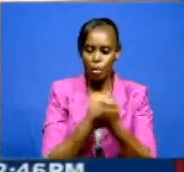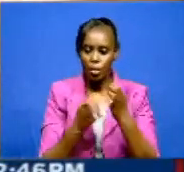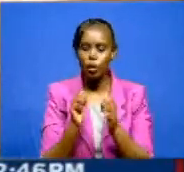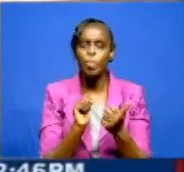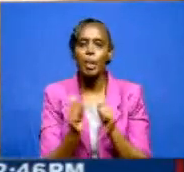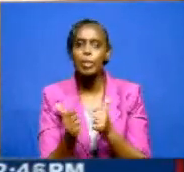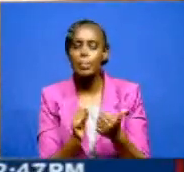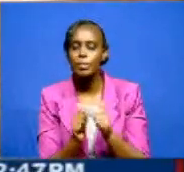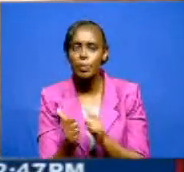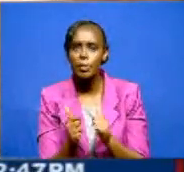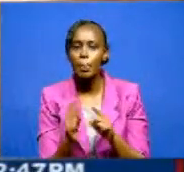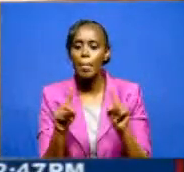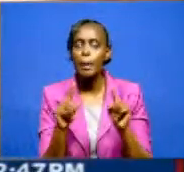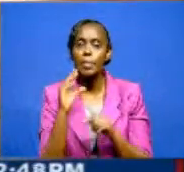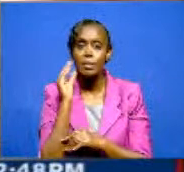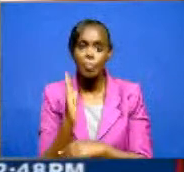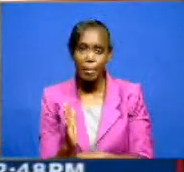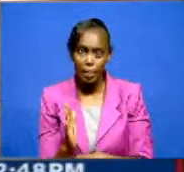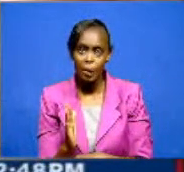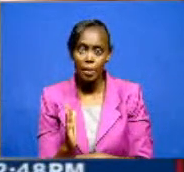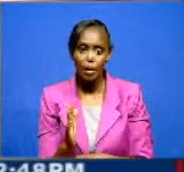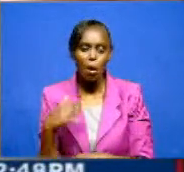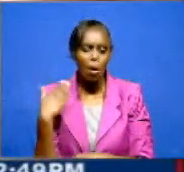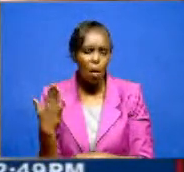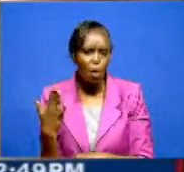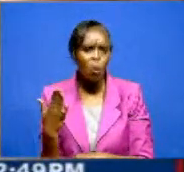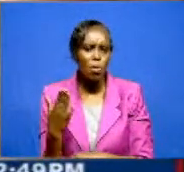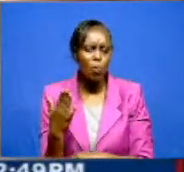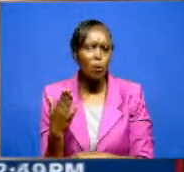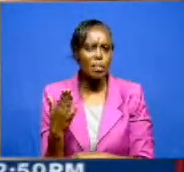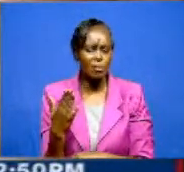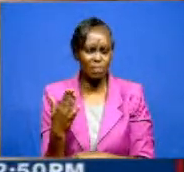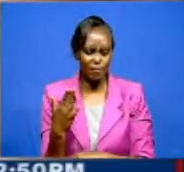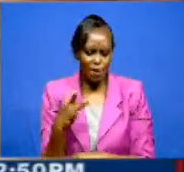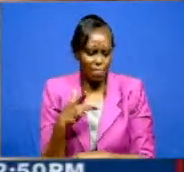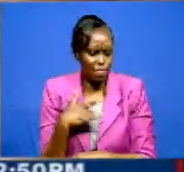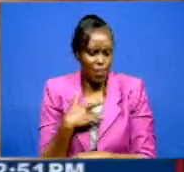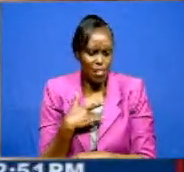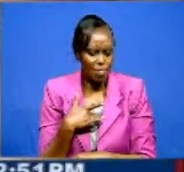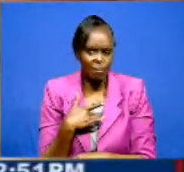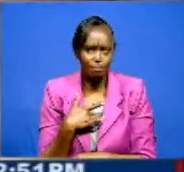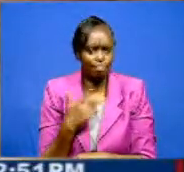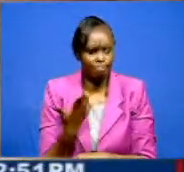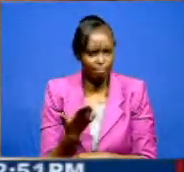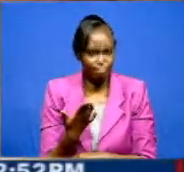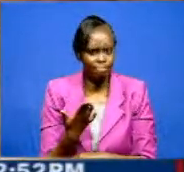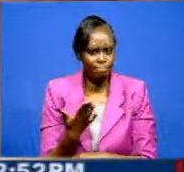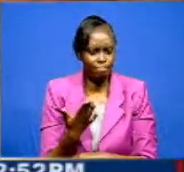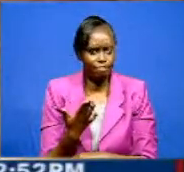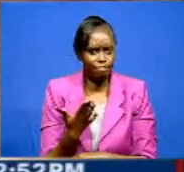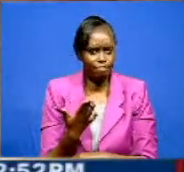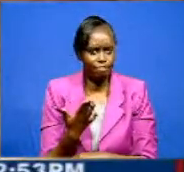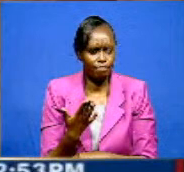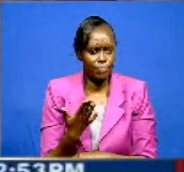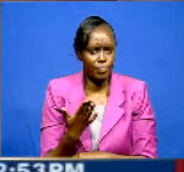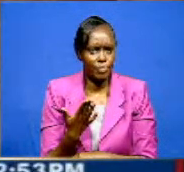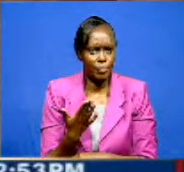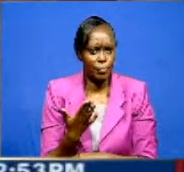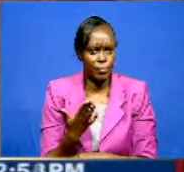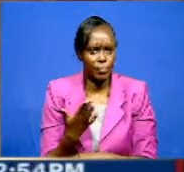activities. But Mr. Speaker, I am always at pains to reconcile a mismatch